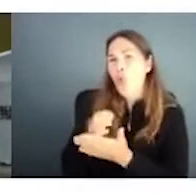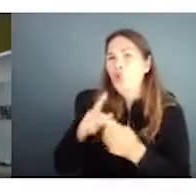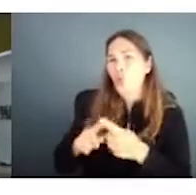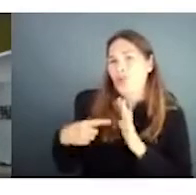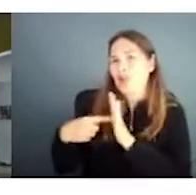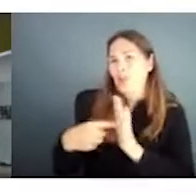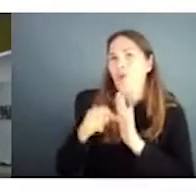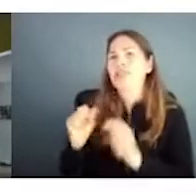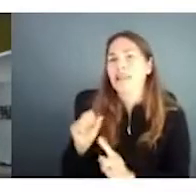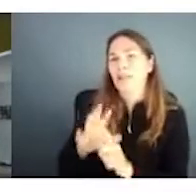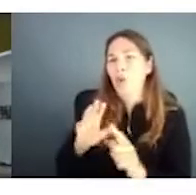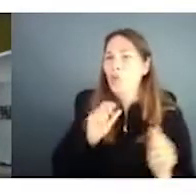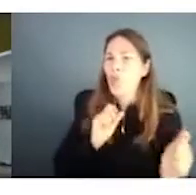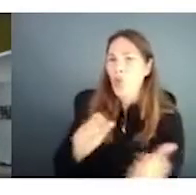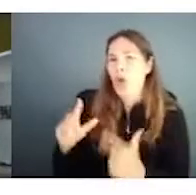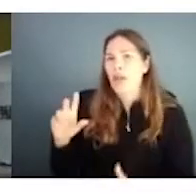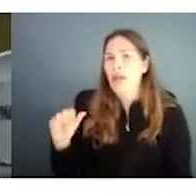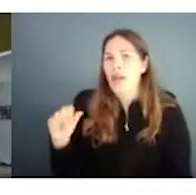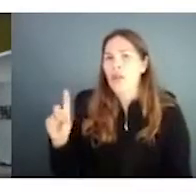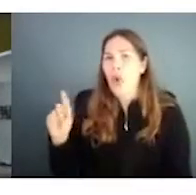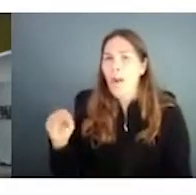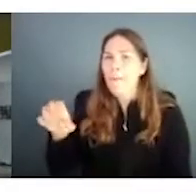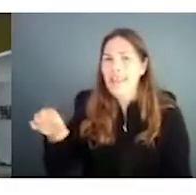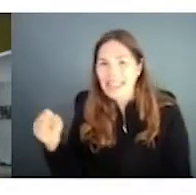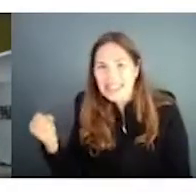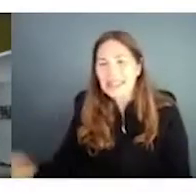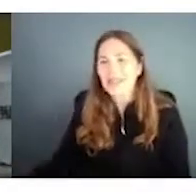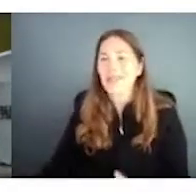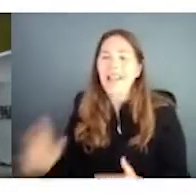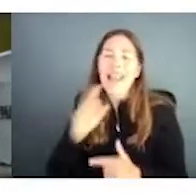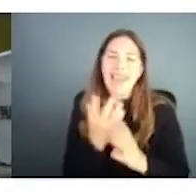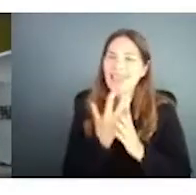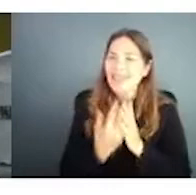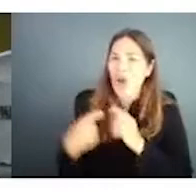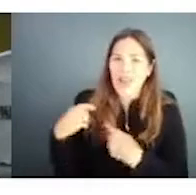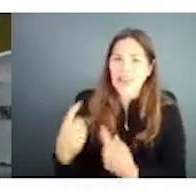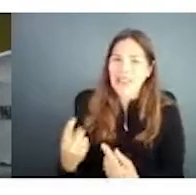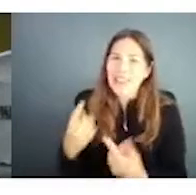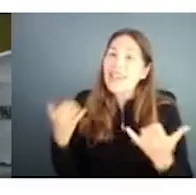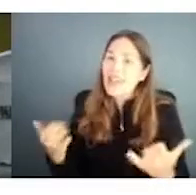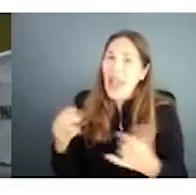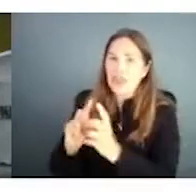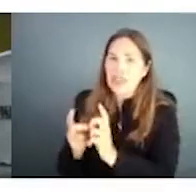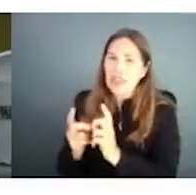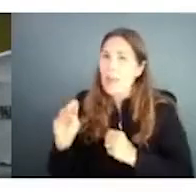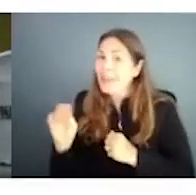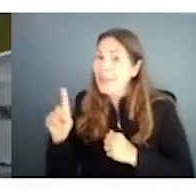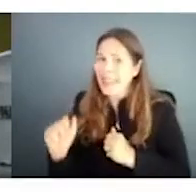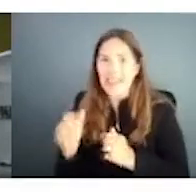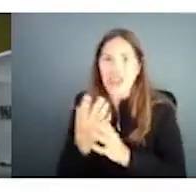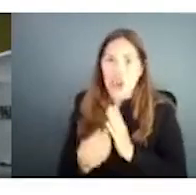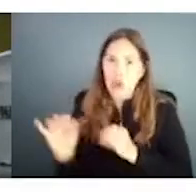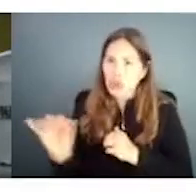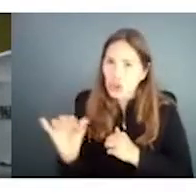exposed to all of the Adobes. And that had gone away, and now digital media, I believe, has gone away as well. Well,